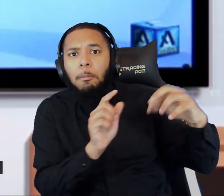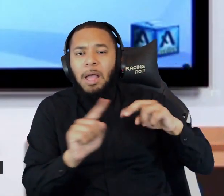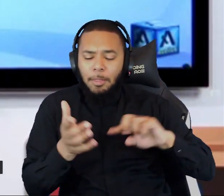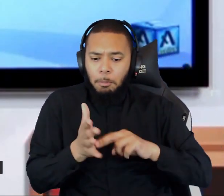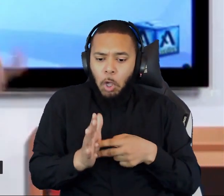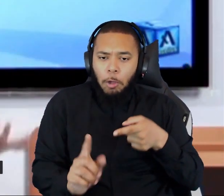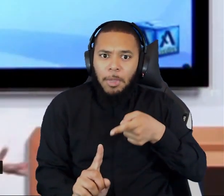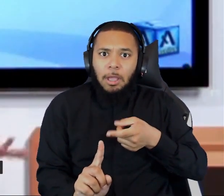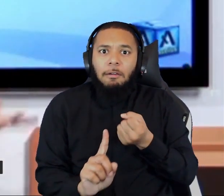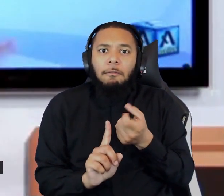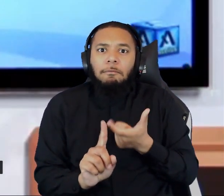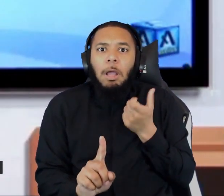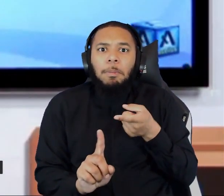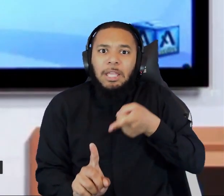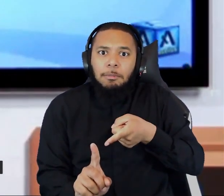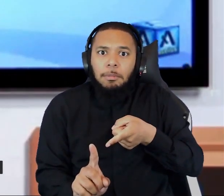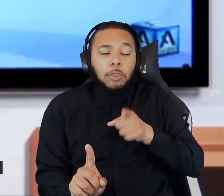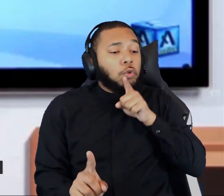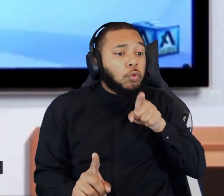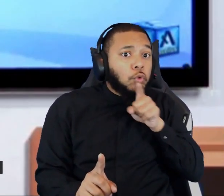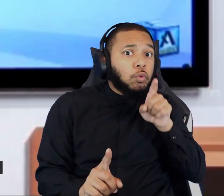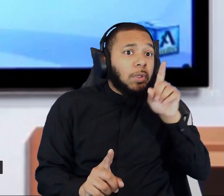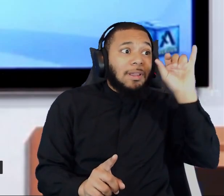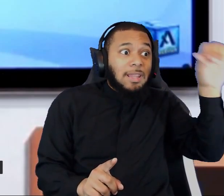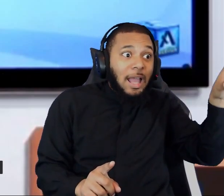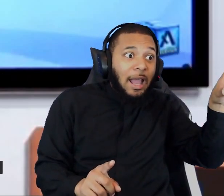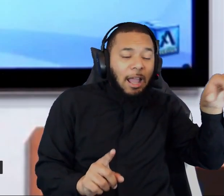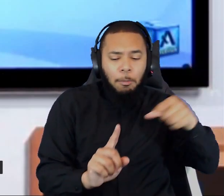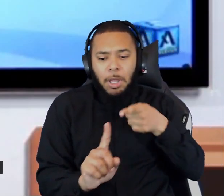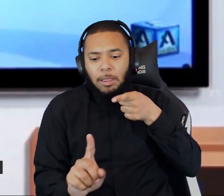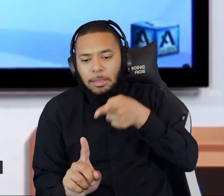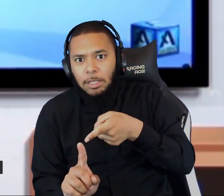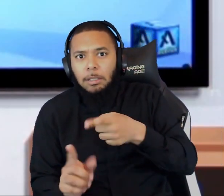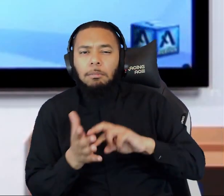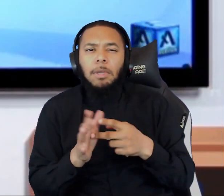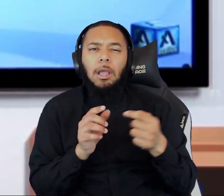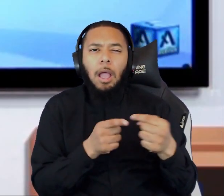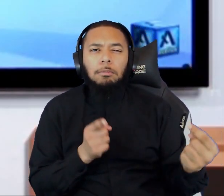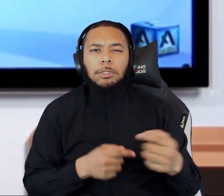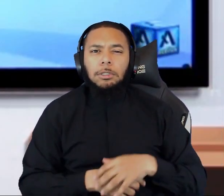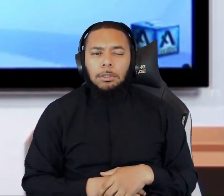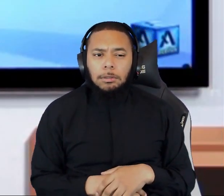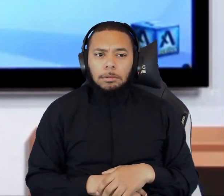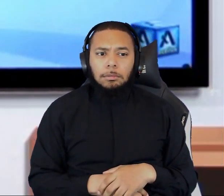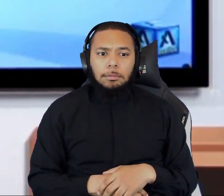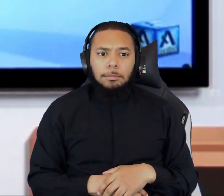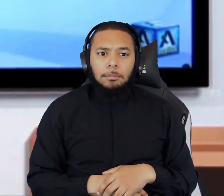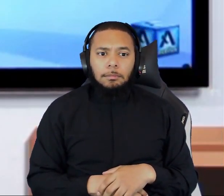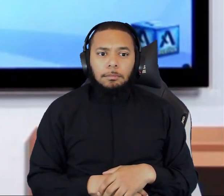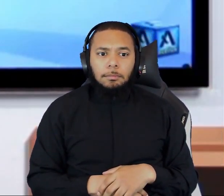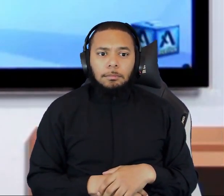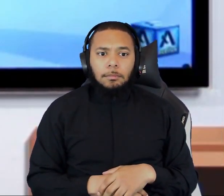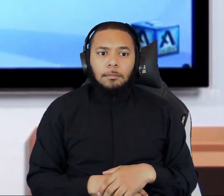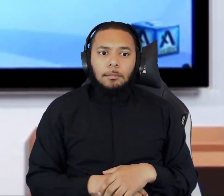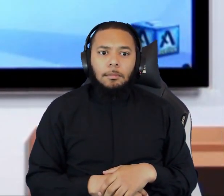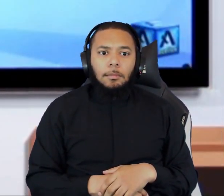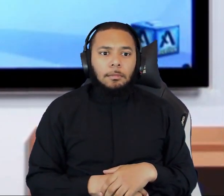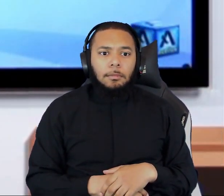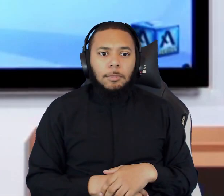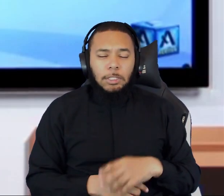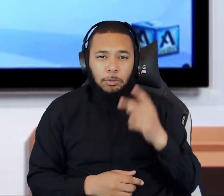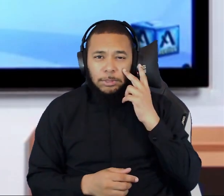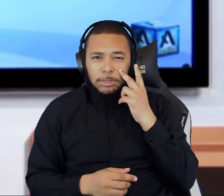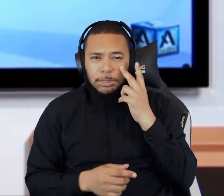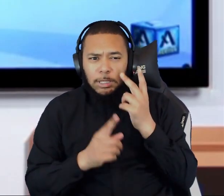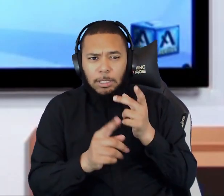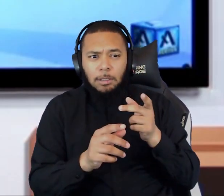see? Although in this situation, it's opposite. But you can see how that he equates that. Those